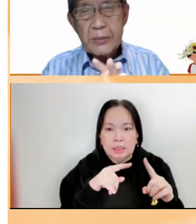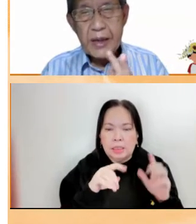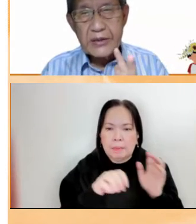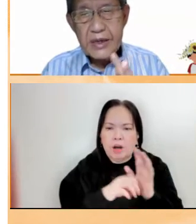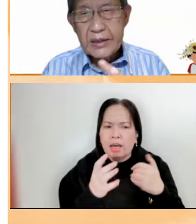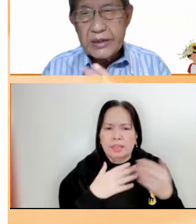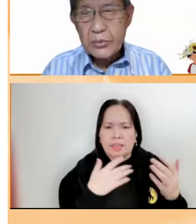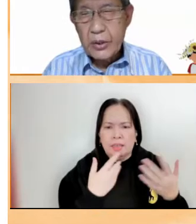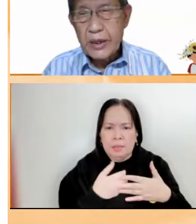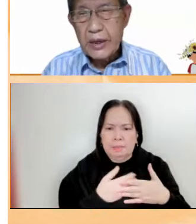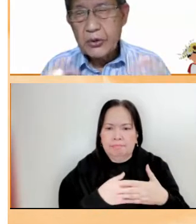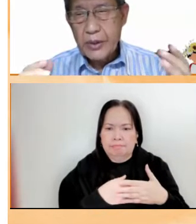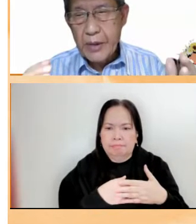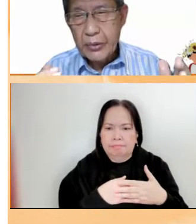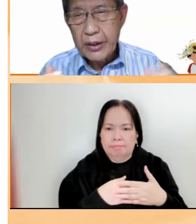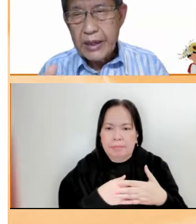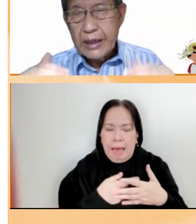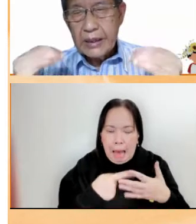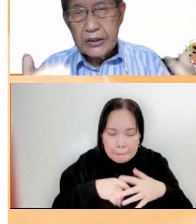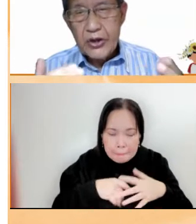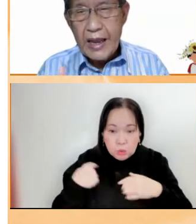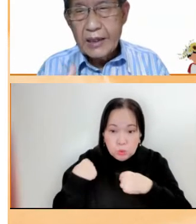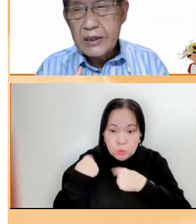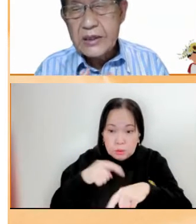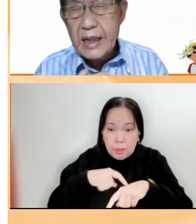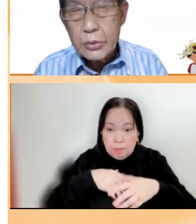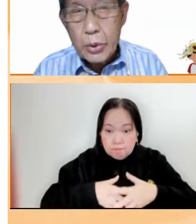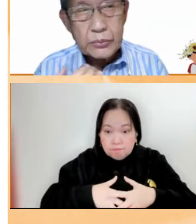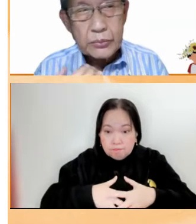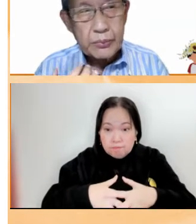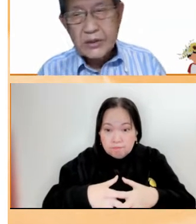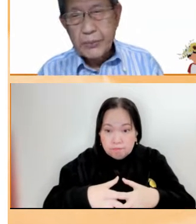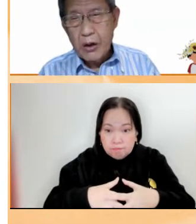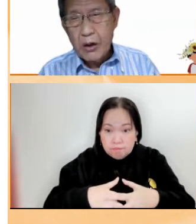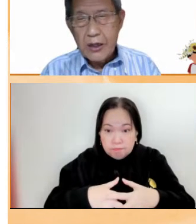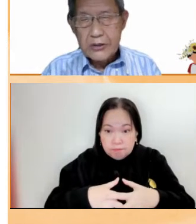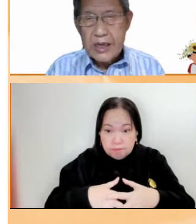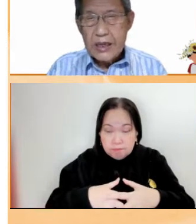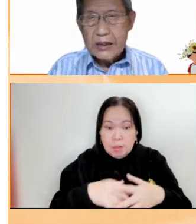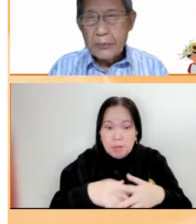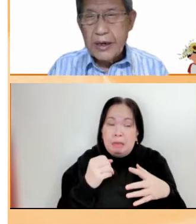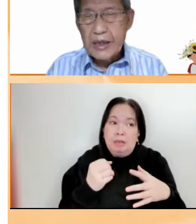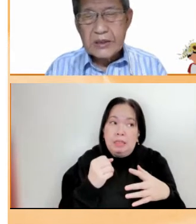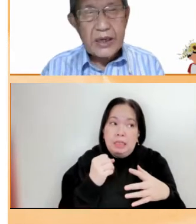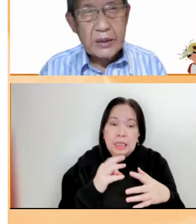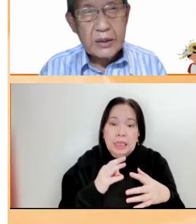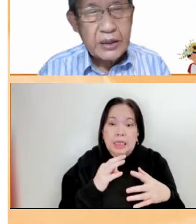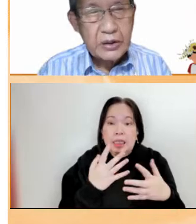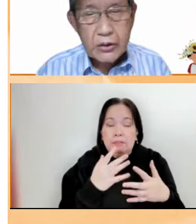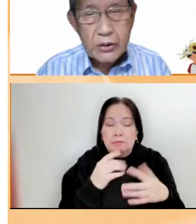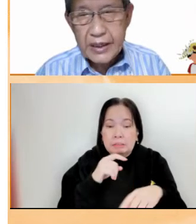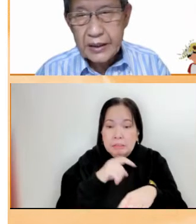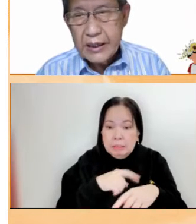this is the message that we all have to remember. The child is not doomed just because the pregnancy had